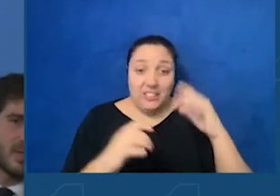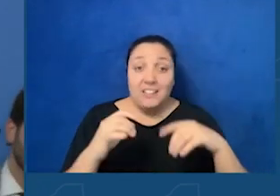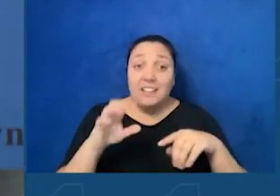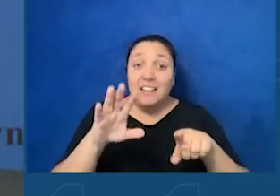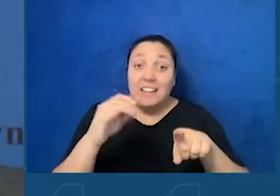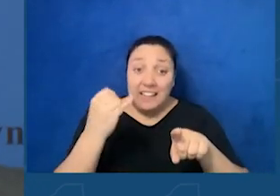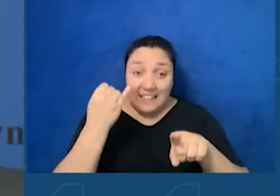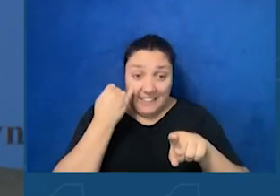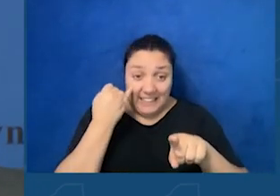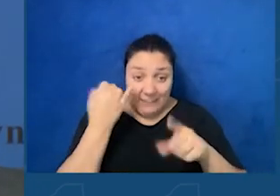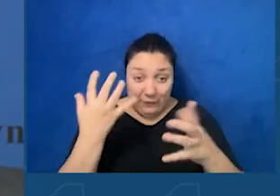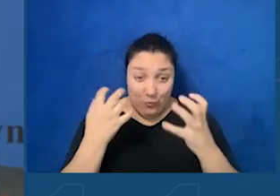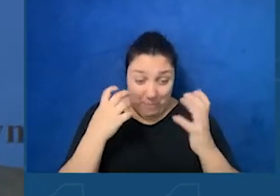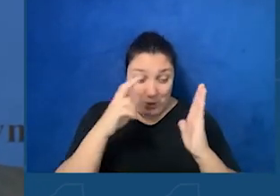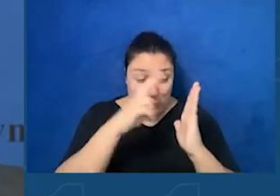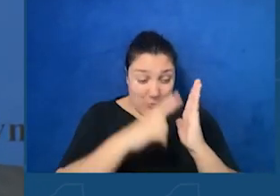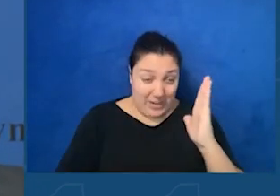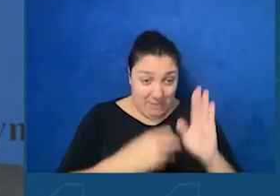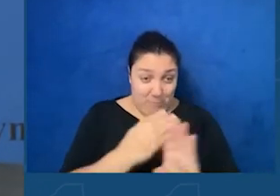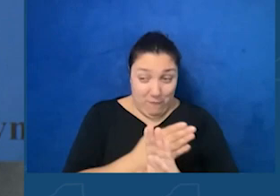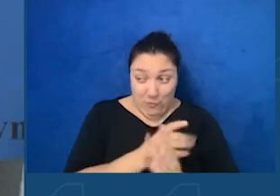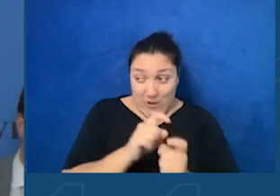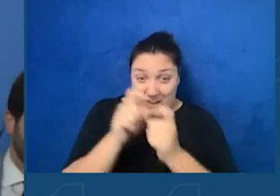present it to Reverend Al? You just raise your hands.